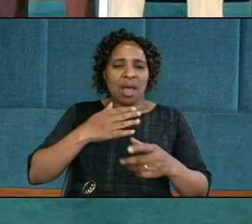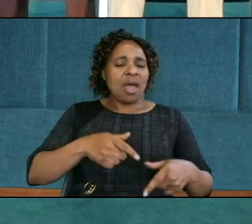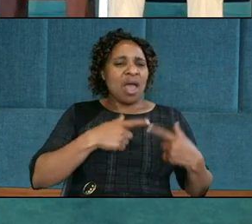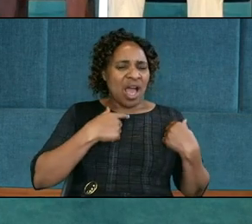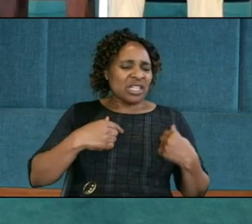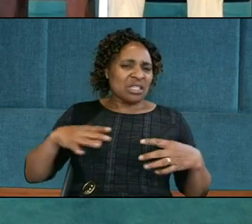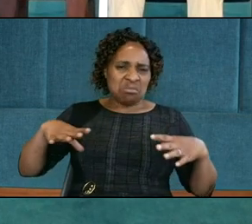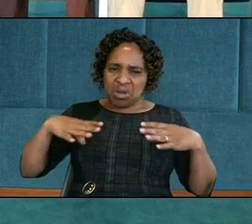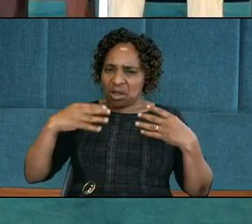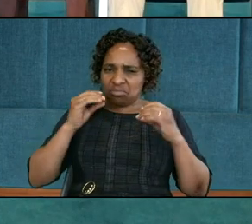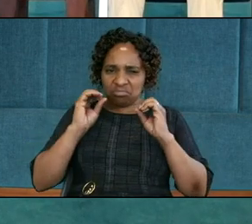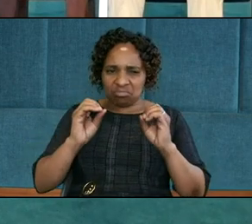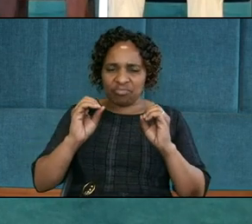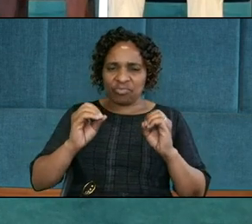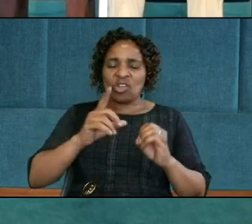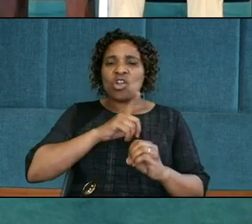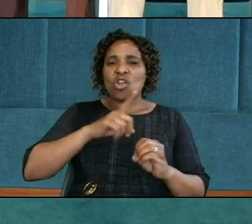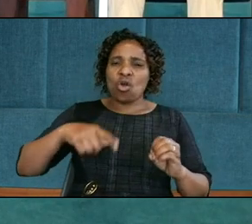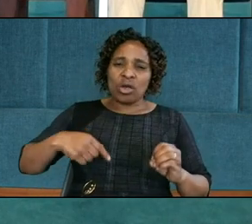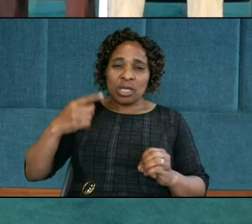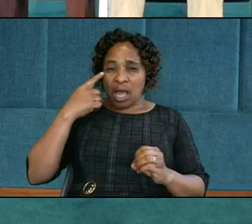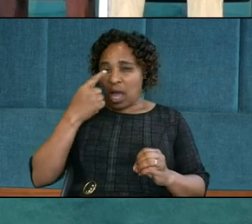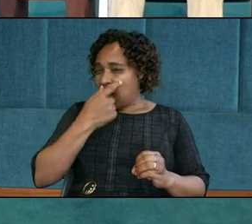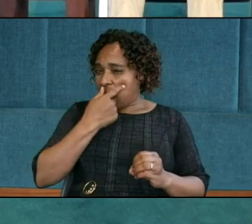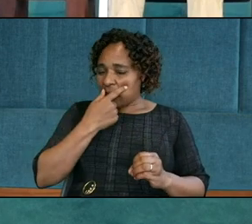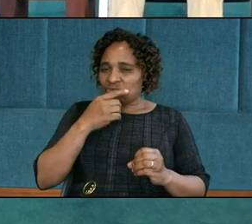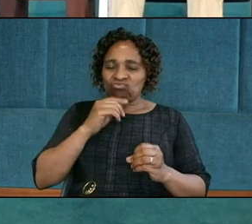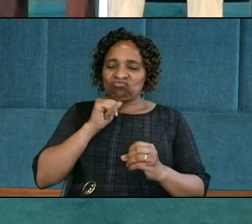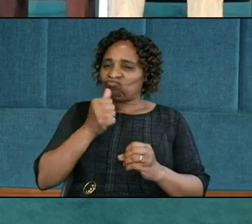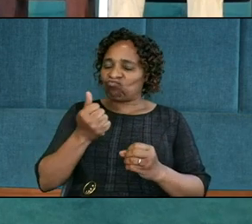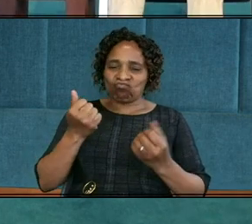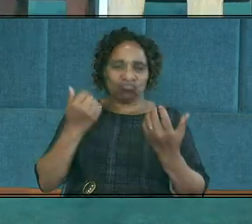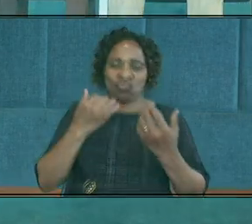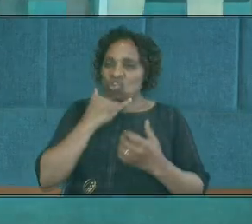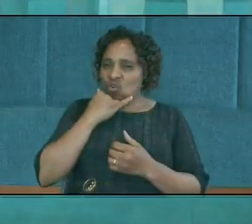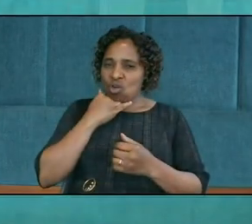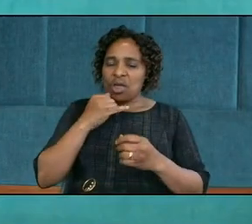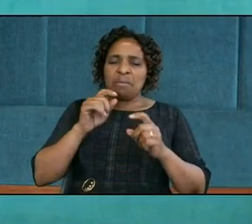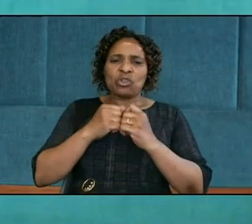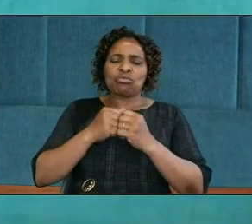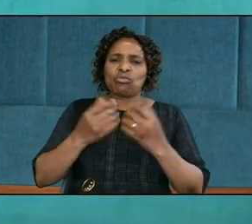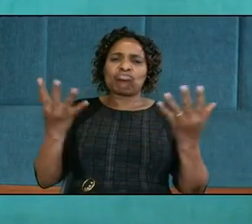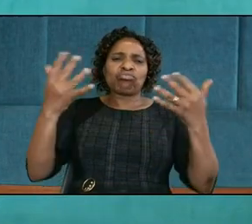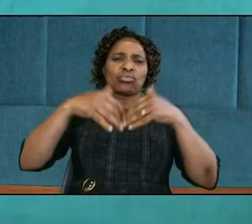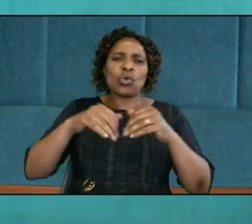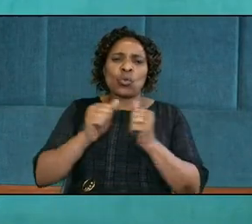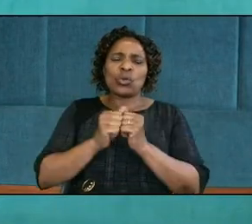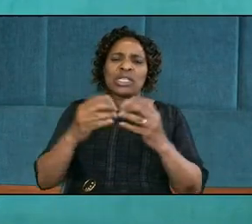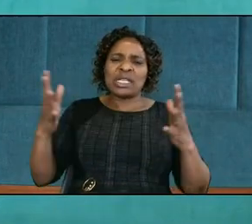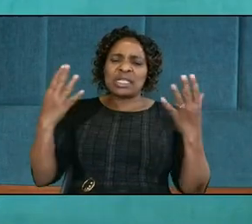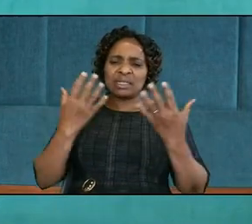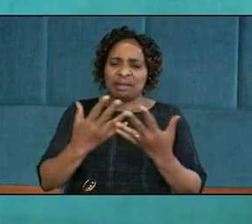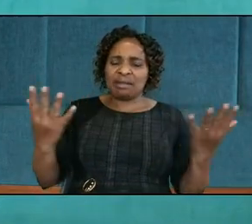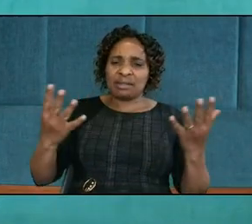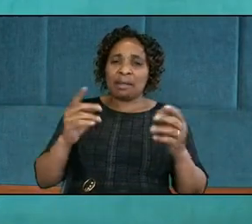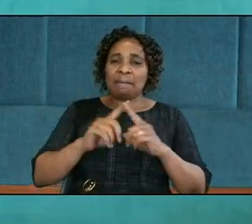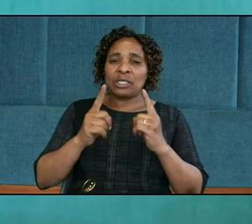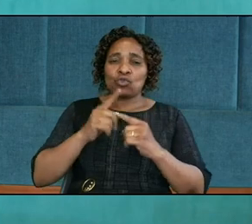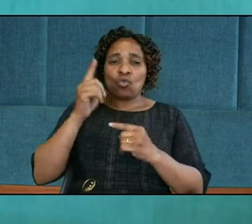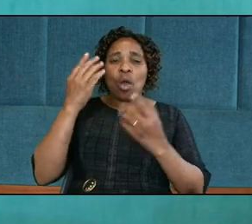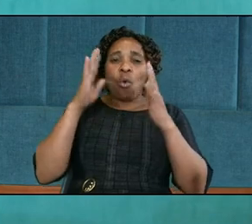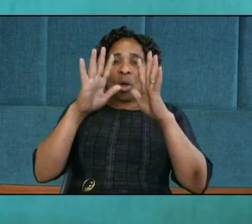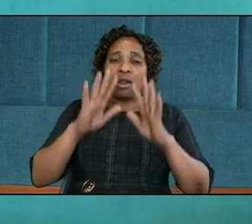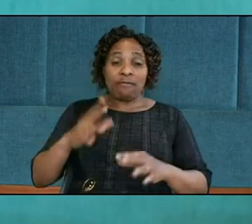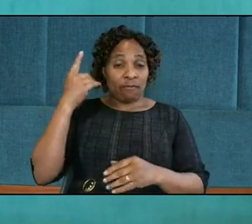not proud. Lord, my eyes are not haughty. I do not concern myself with great matters or things too wonderful for me, you